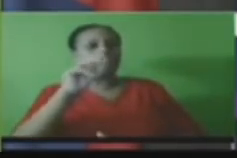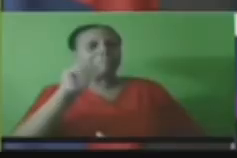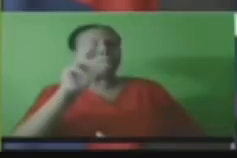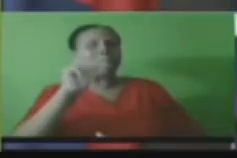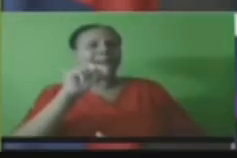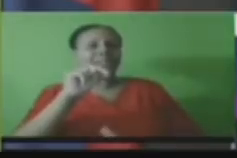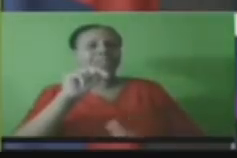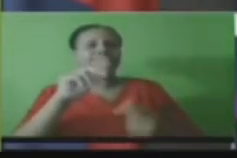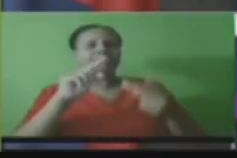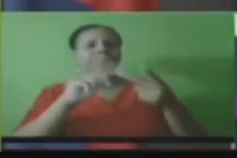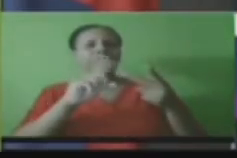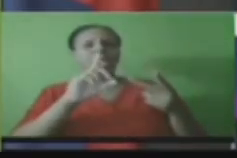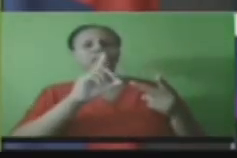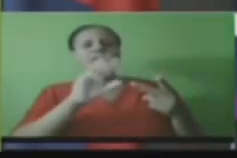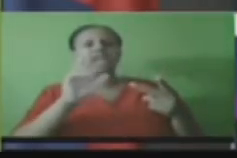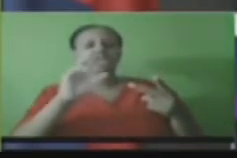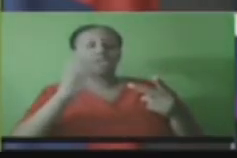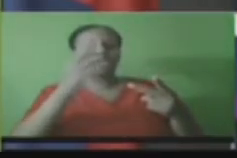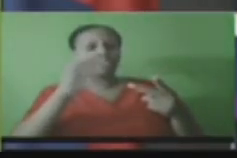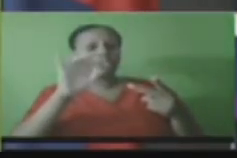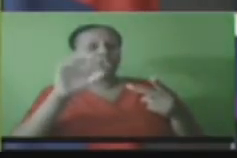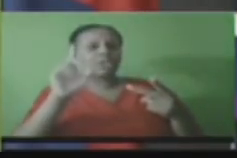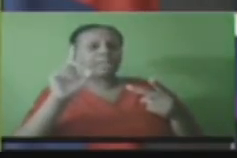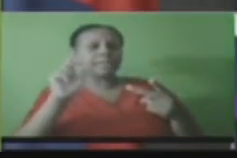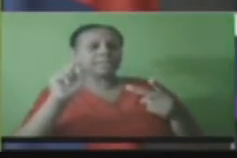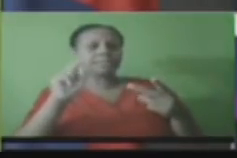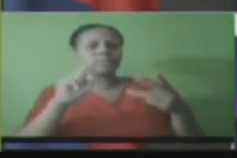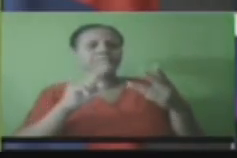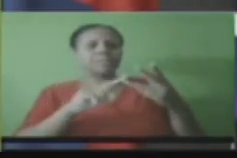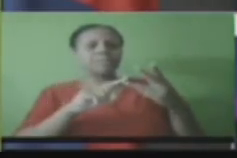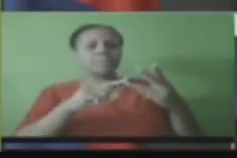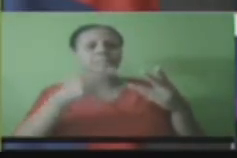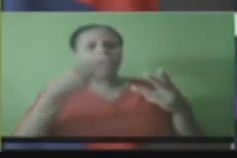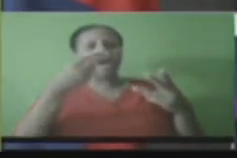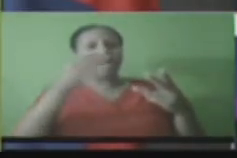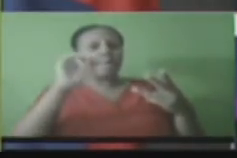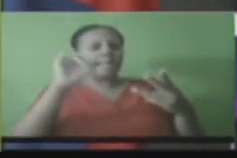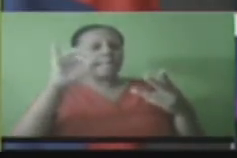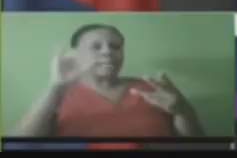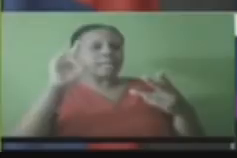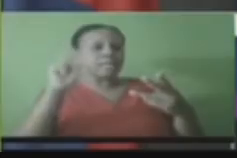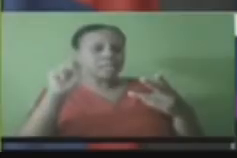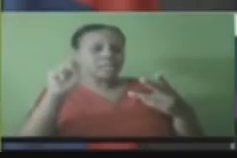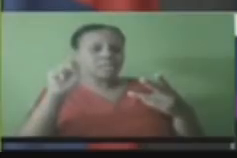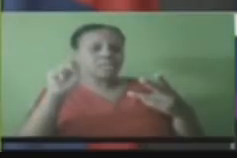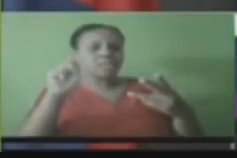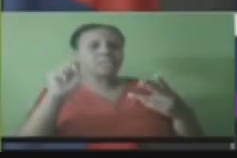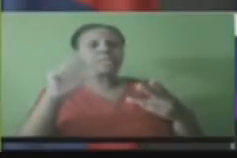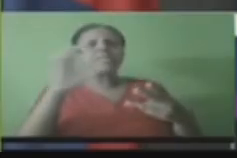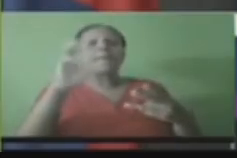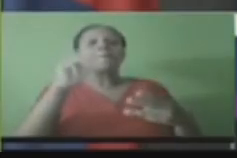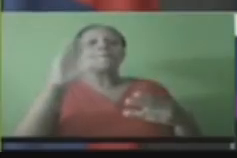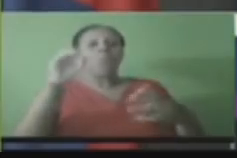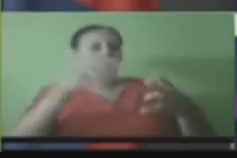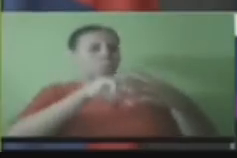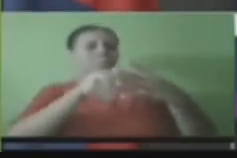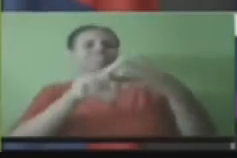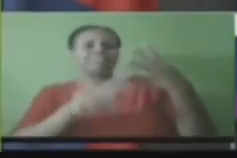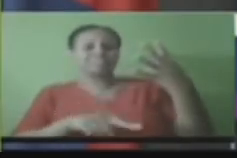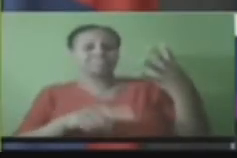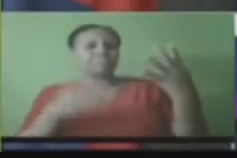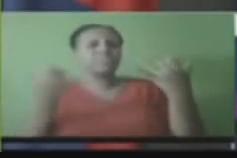your presentations. I would like at this stage to ask the Minister of Health to go straight